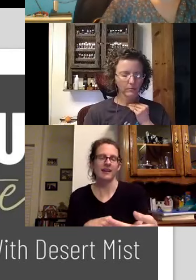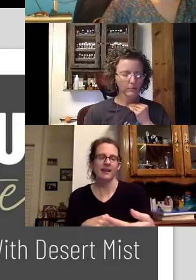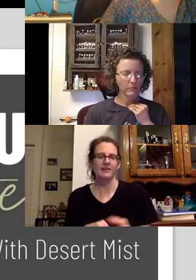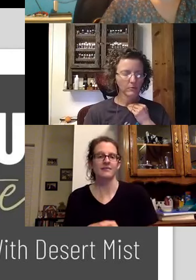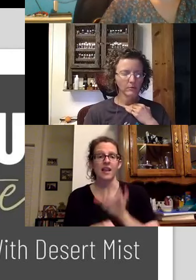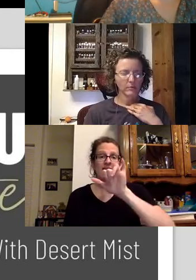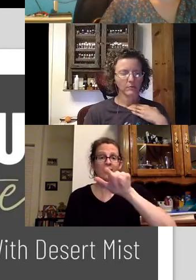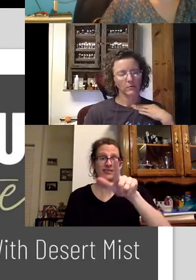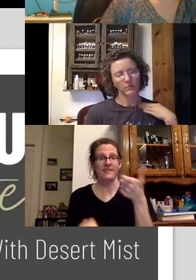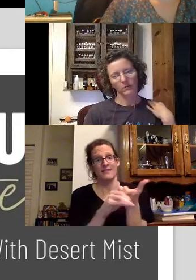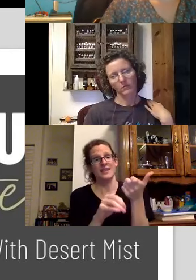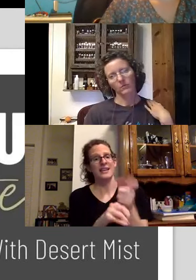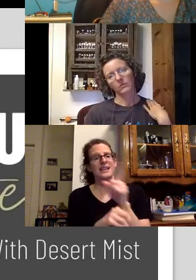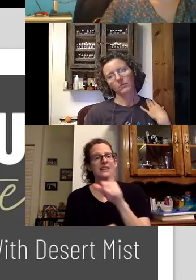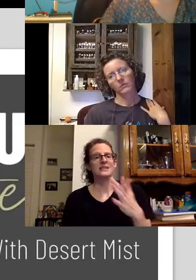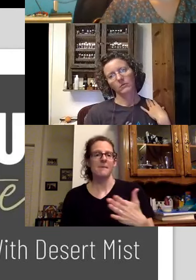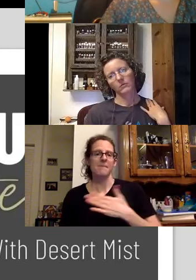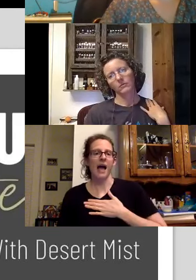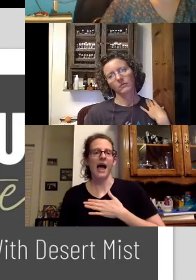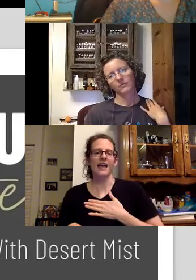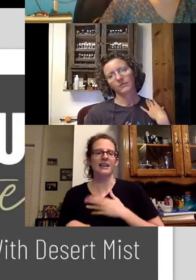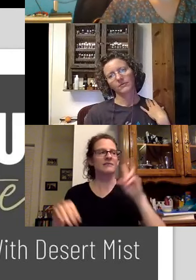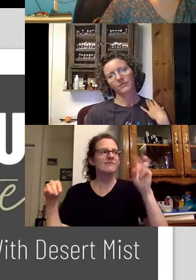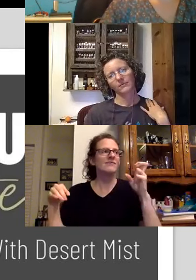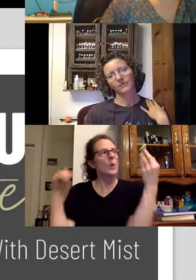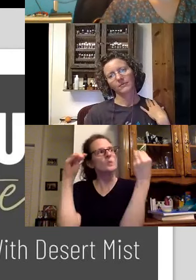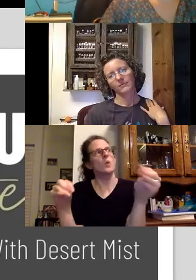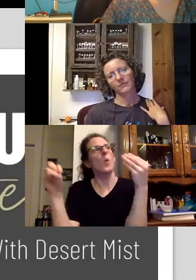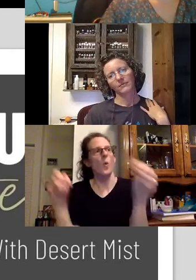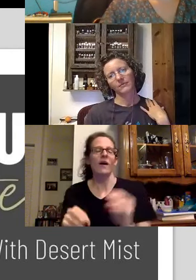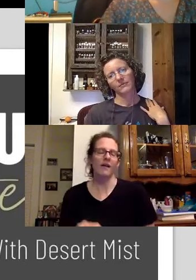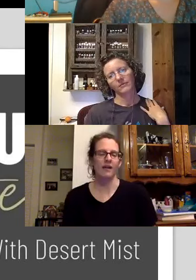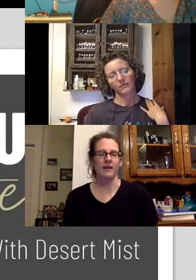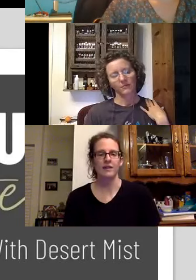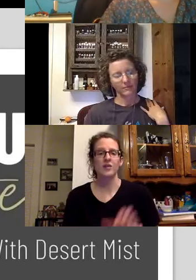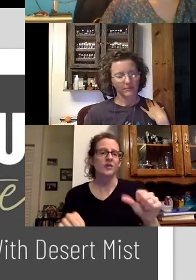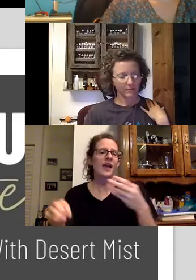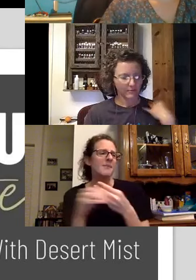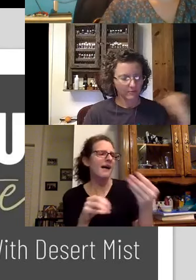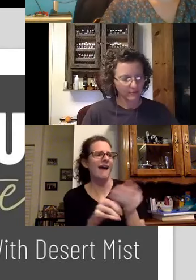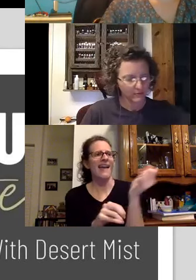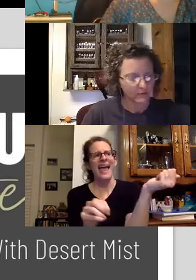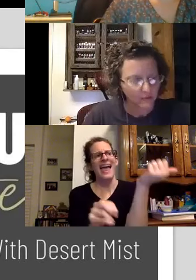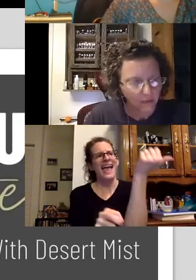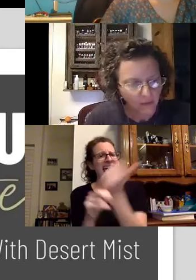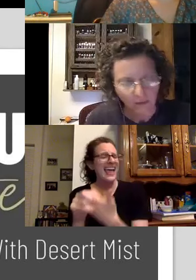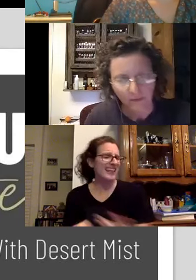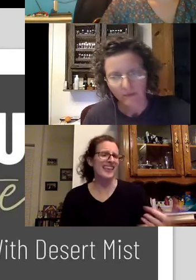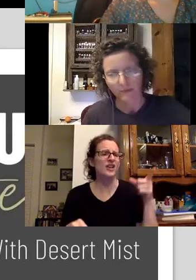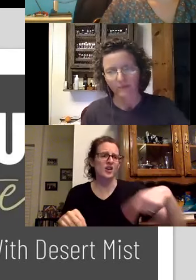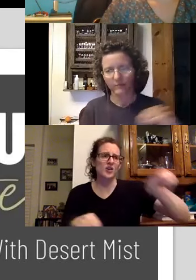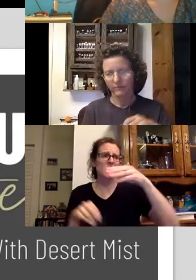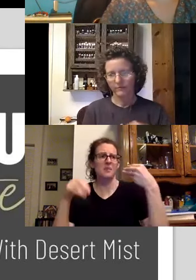Young Living is my store now. You can buy anything you buy at the store,